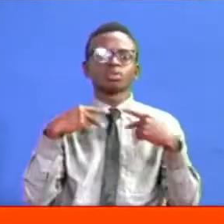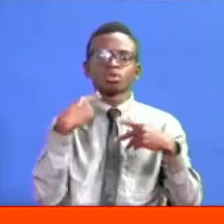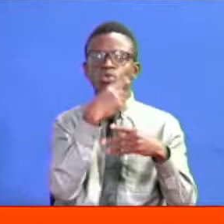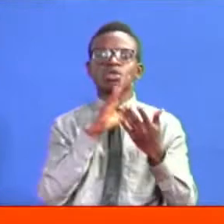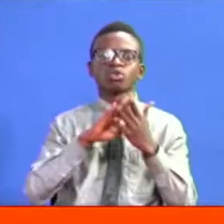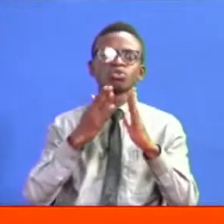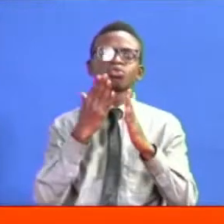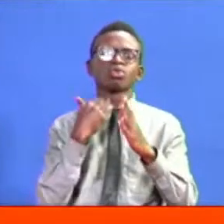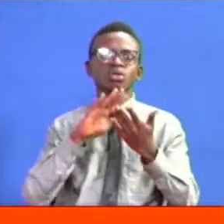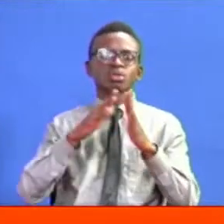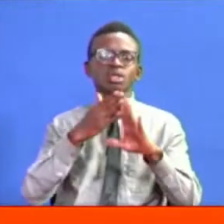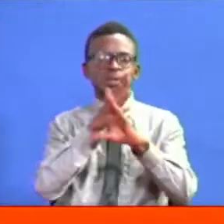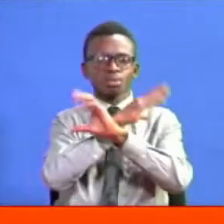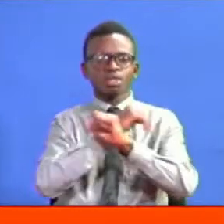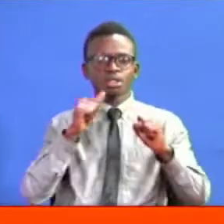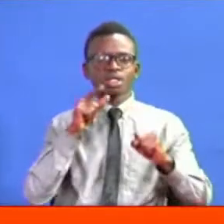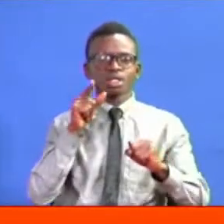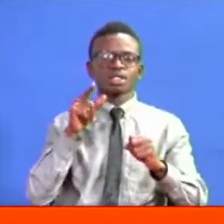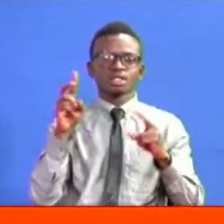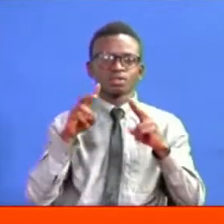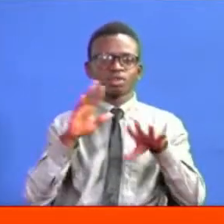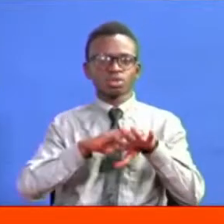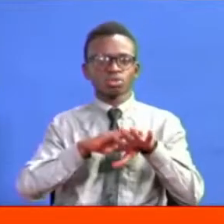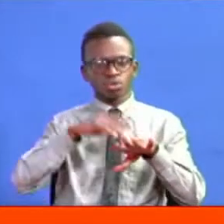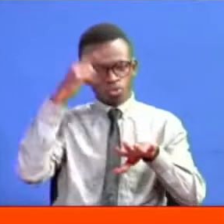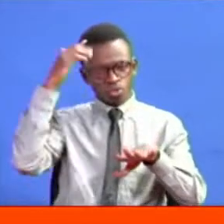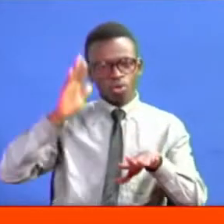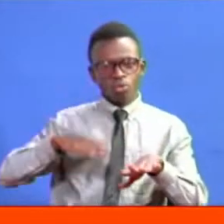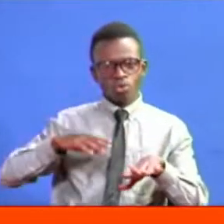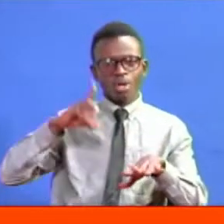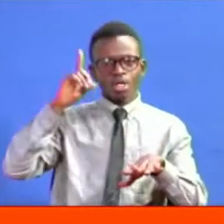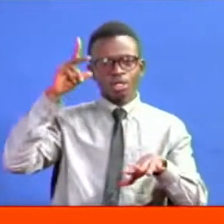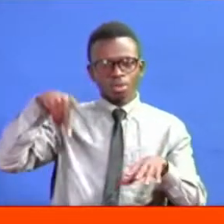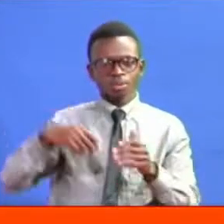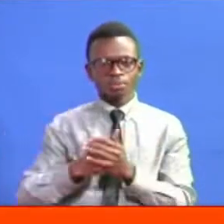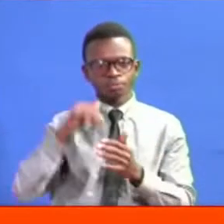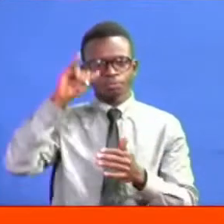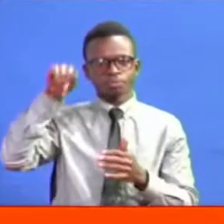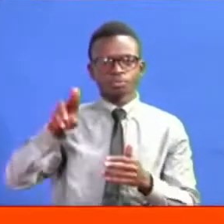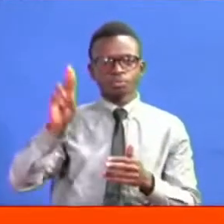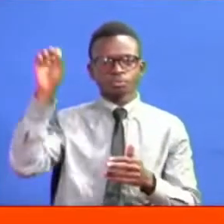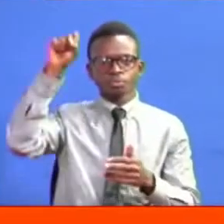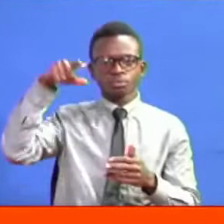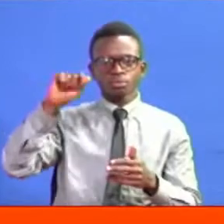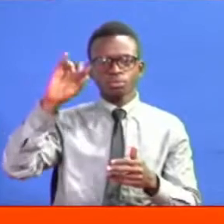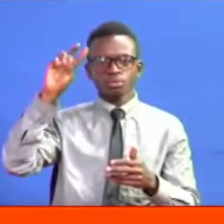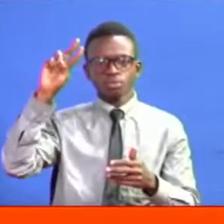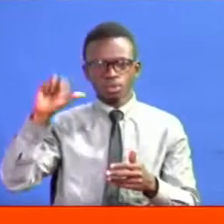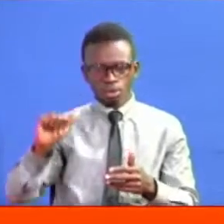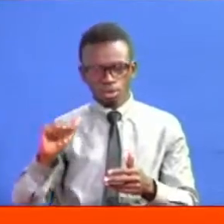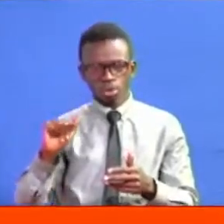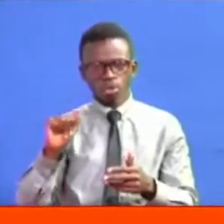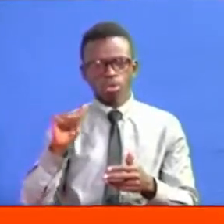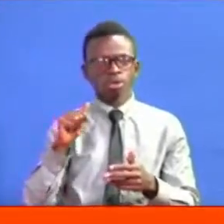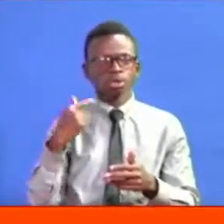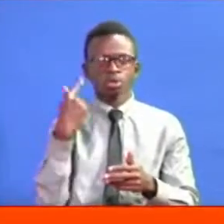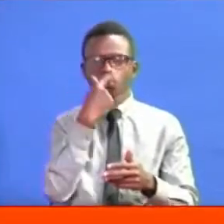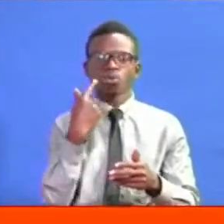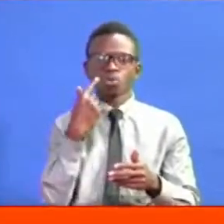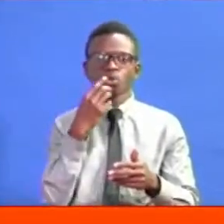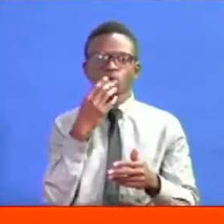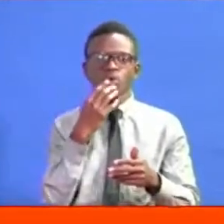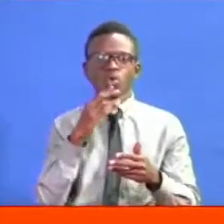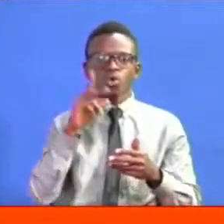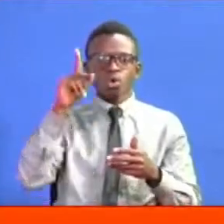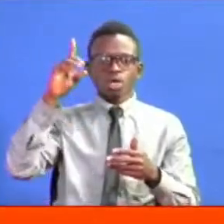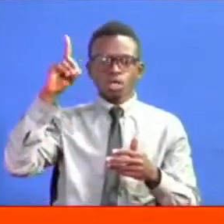politically advantageous to have a woman as a running mate. Justina Wamae is running with presidential contender Professor George